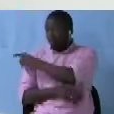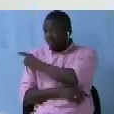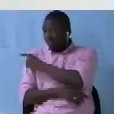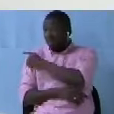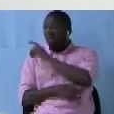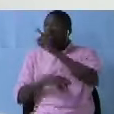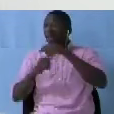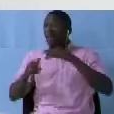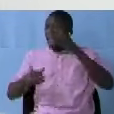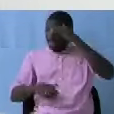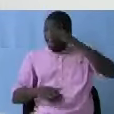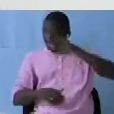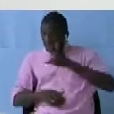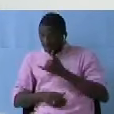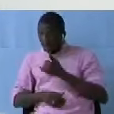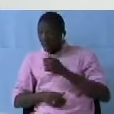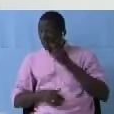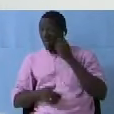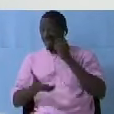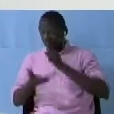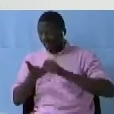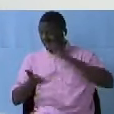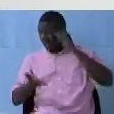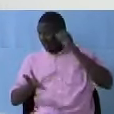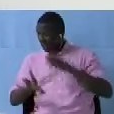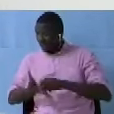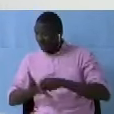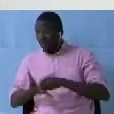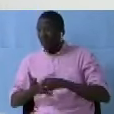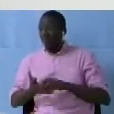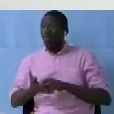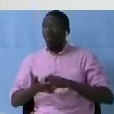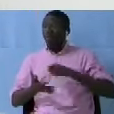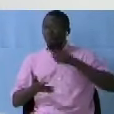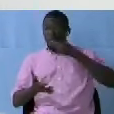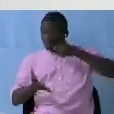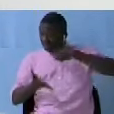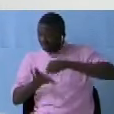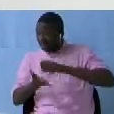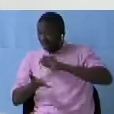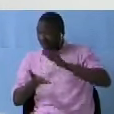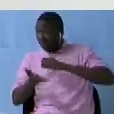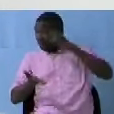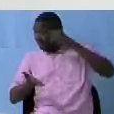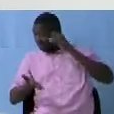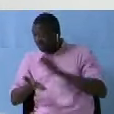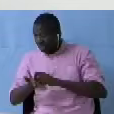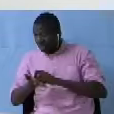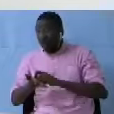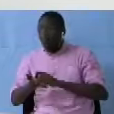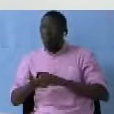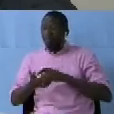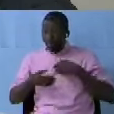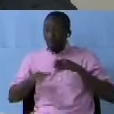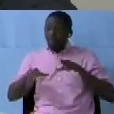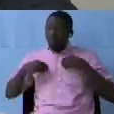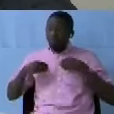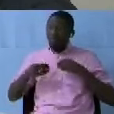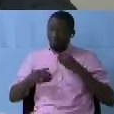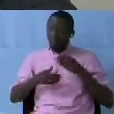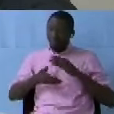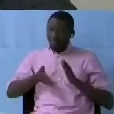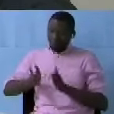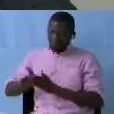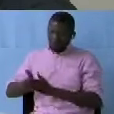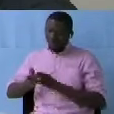out. Ak yeneen fashion opera yo xamne xej na da nga genné dara ci yaram nit ki ak yu mel nonu su boba nak war nga bind ak keyit bo